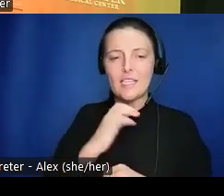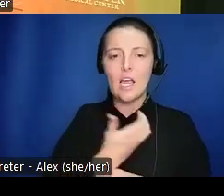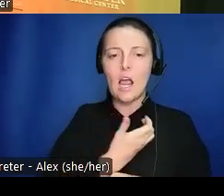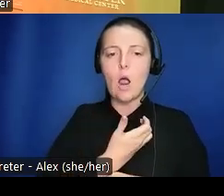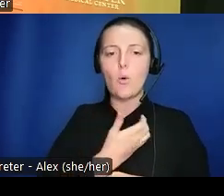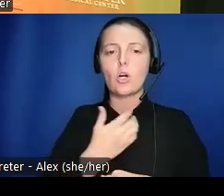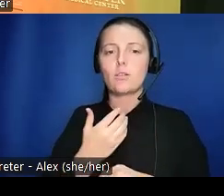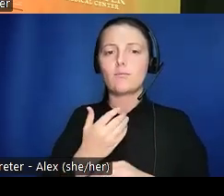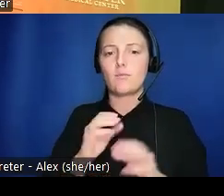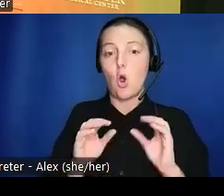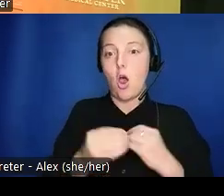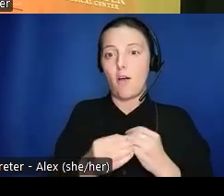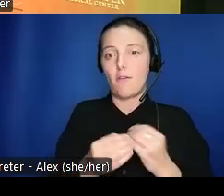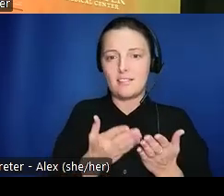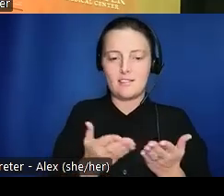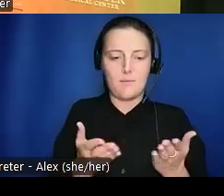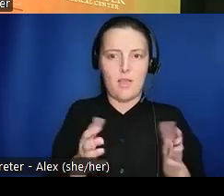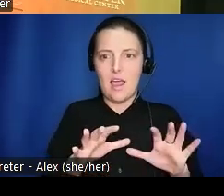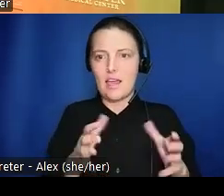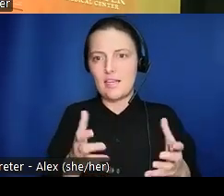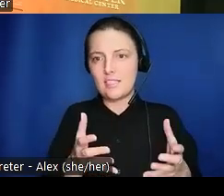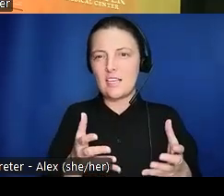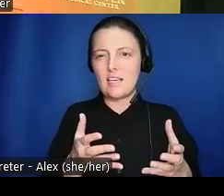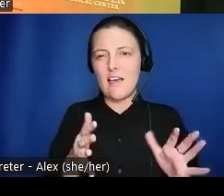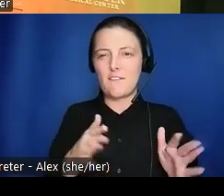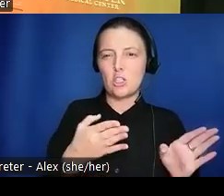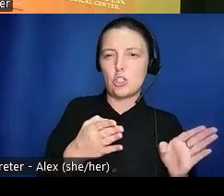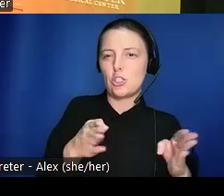in terms of its focus to be more